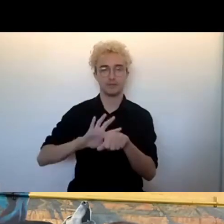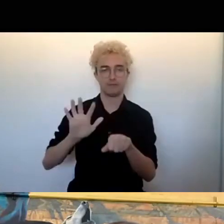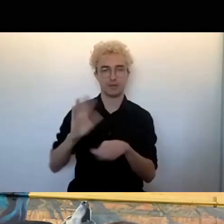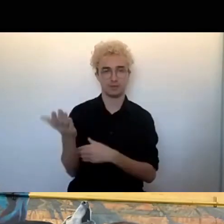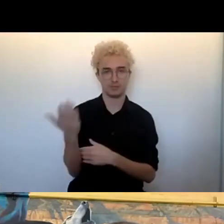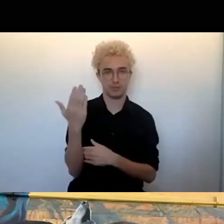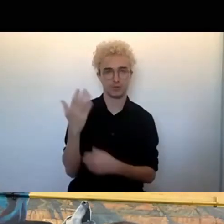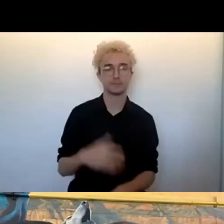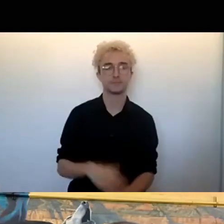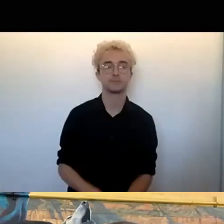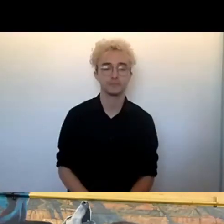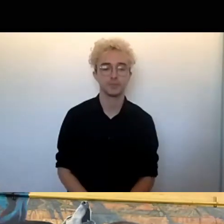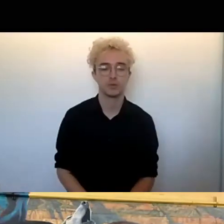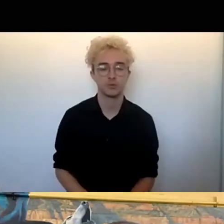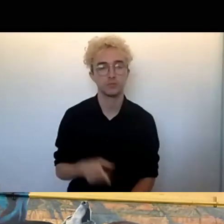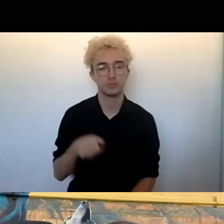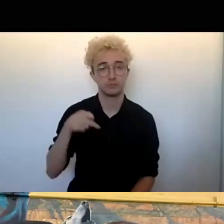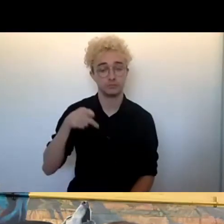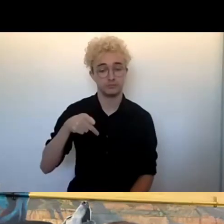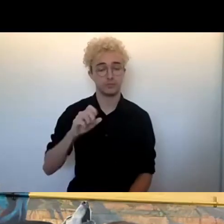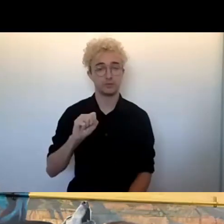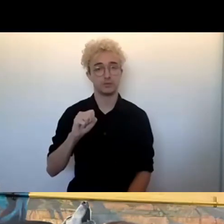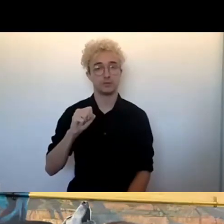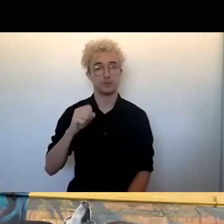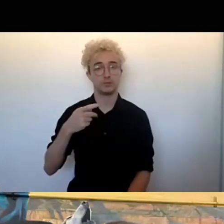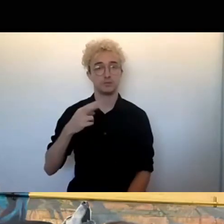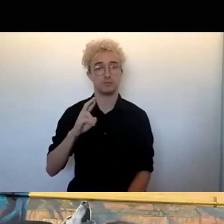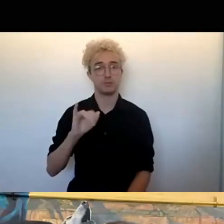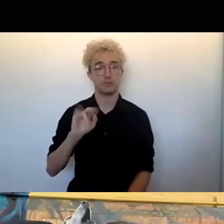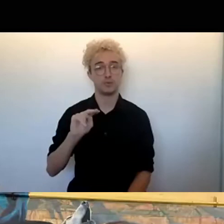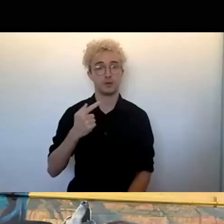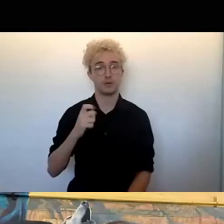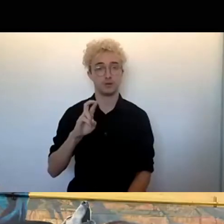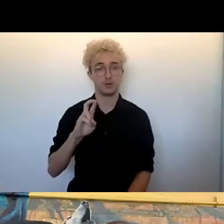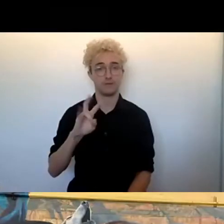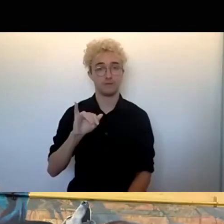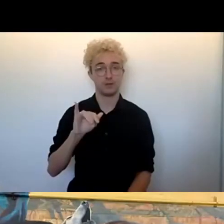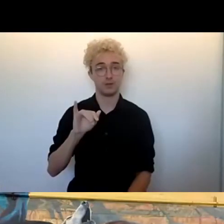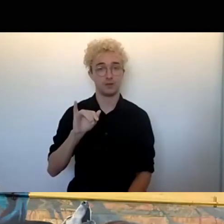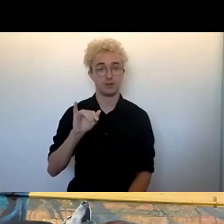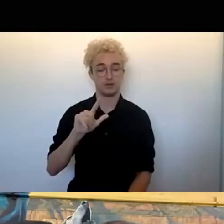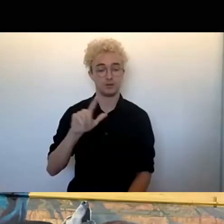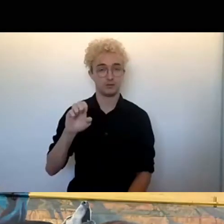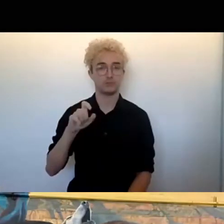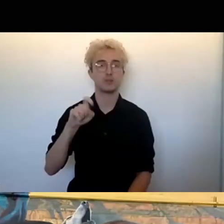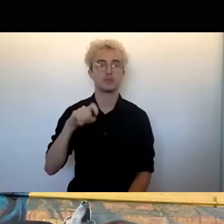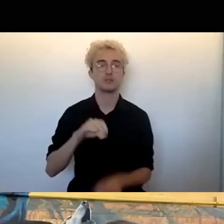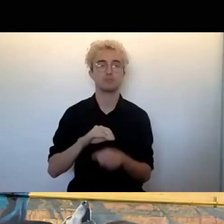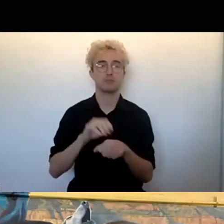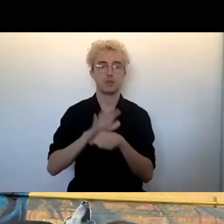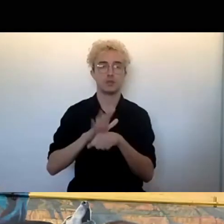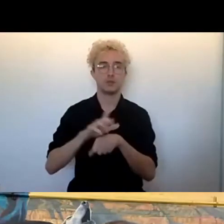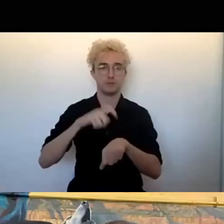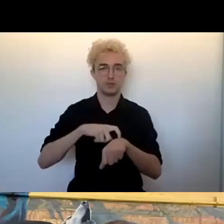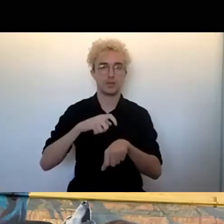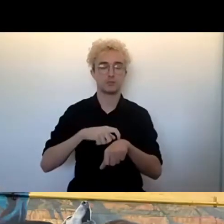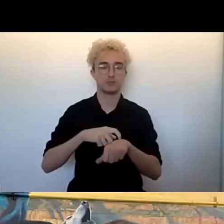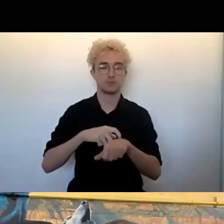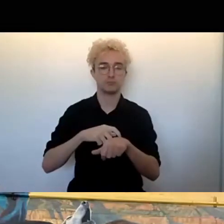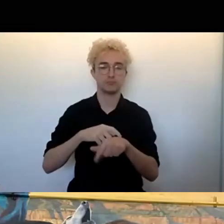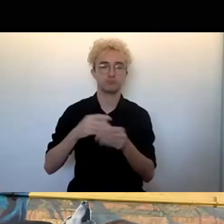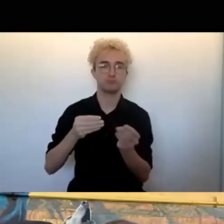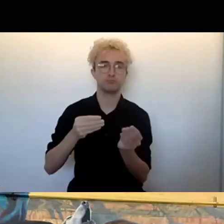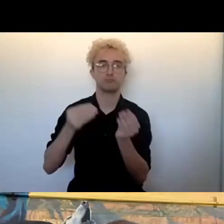in Springerville to offload the pups, and in some cases go through the medical check that you